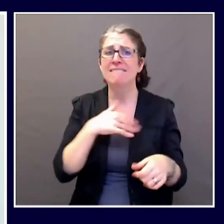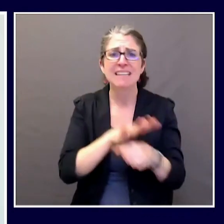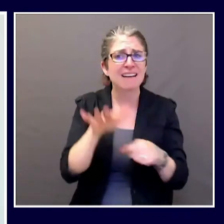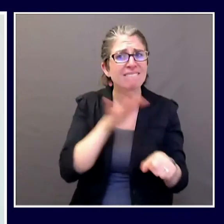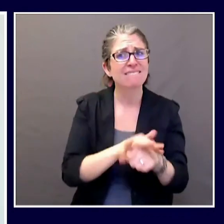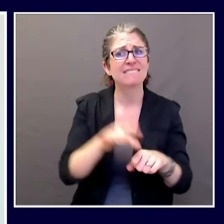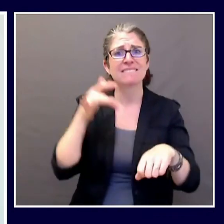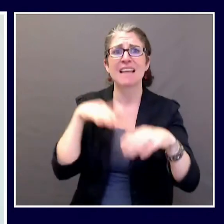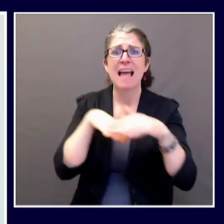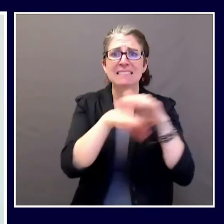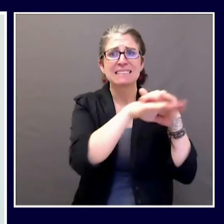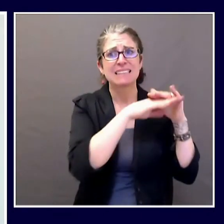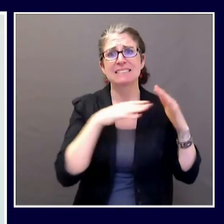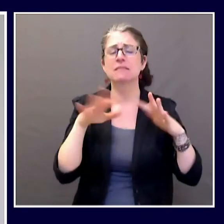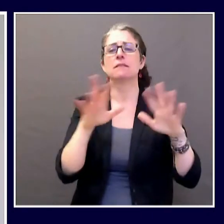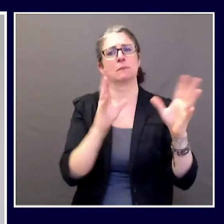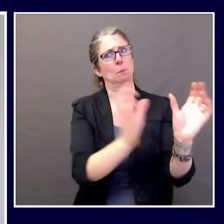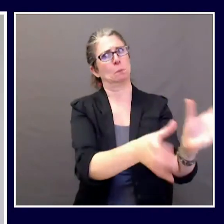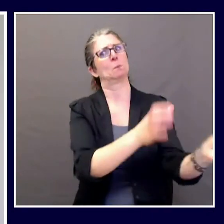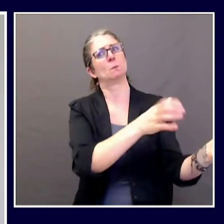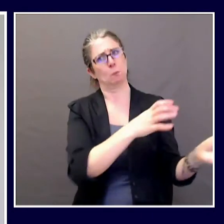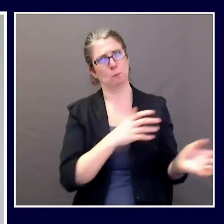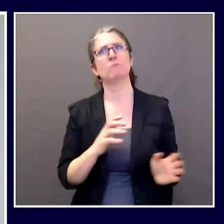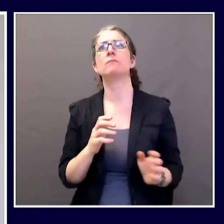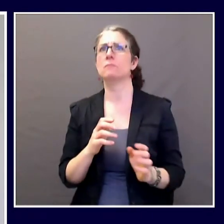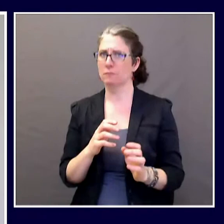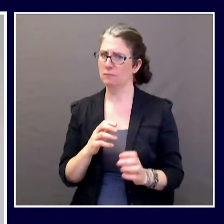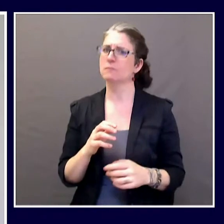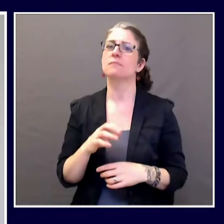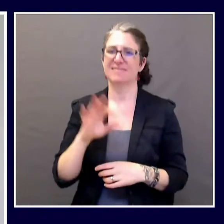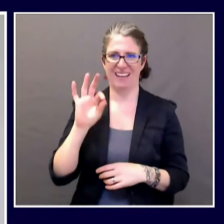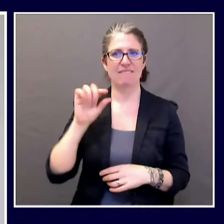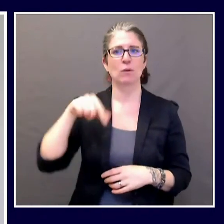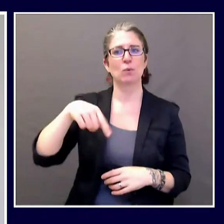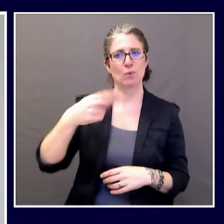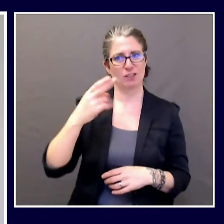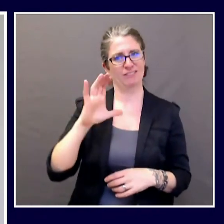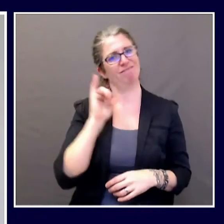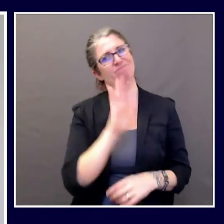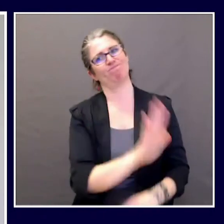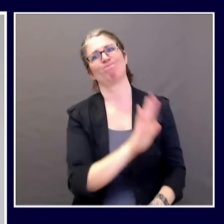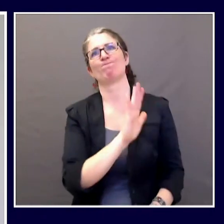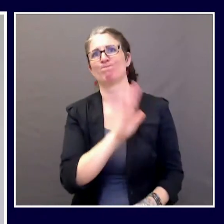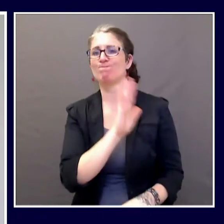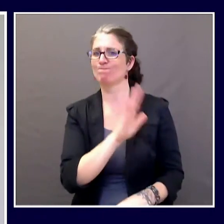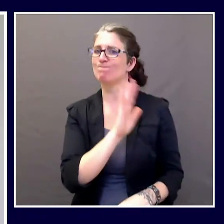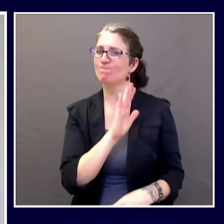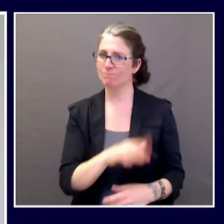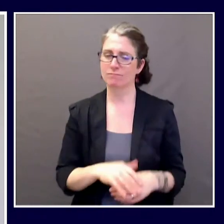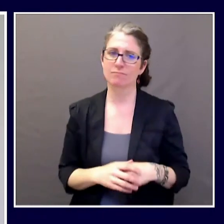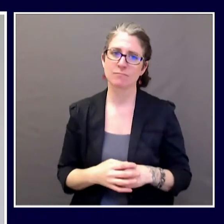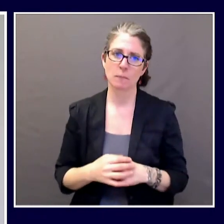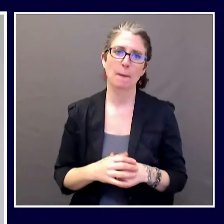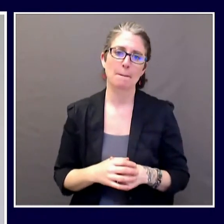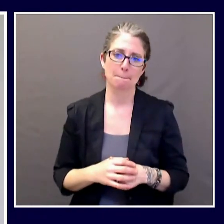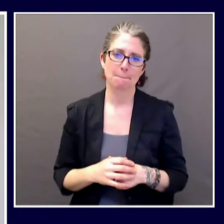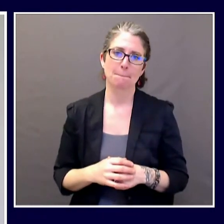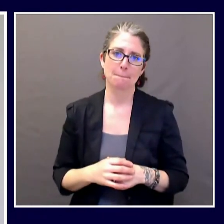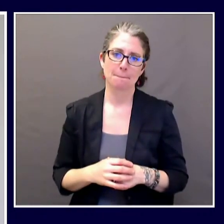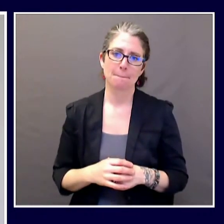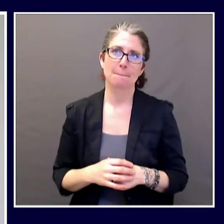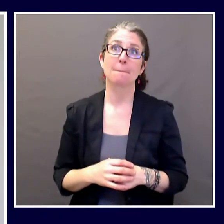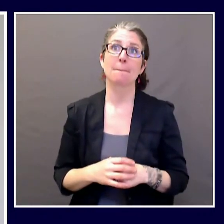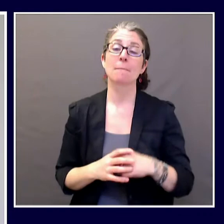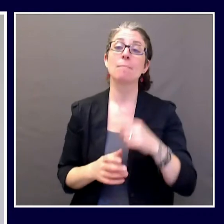disparities. The last thing I'll mention, Patty, is with our retail pharmacy partners, we chose not just the partners, the store